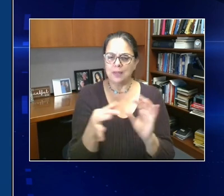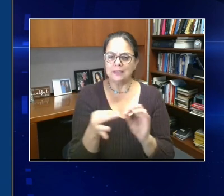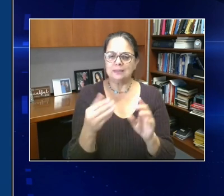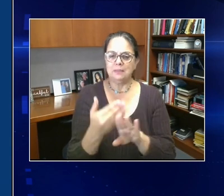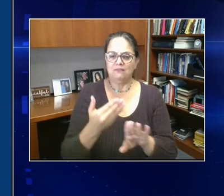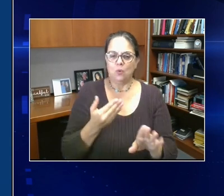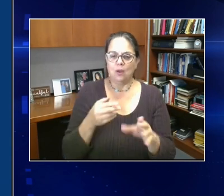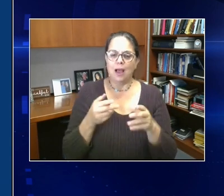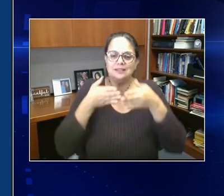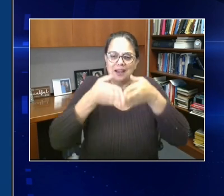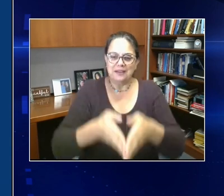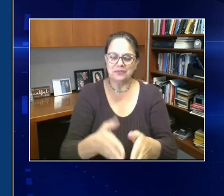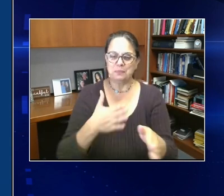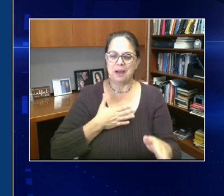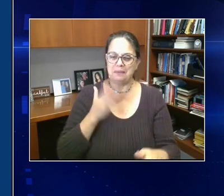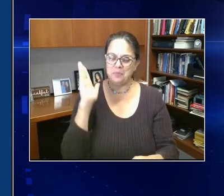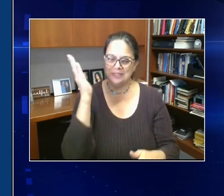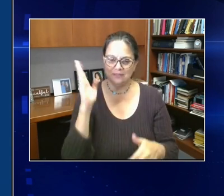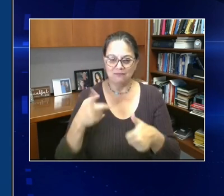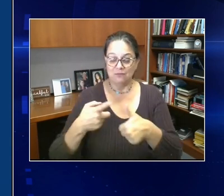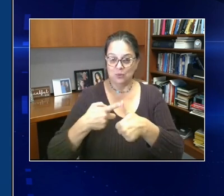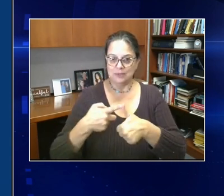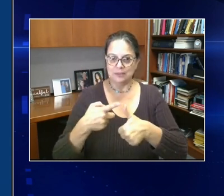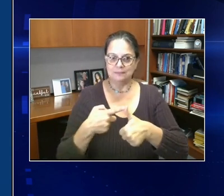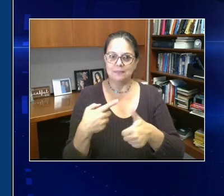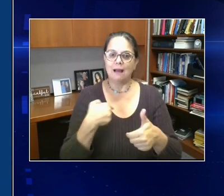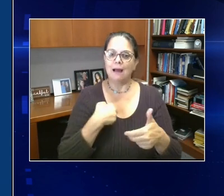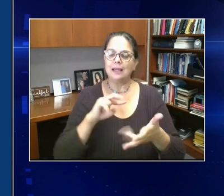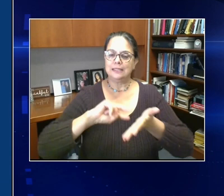I want to start with a few comments before I dive into my presentation.